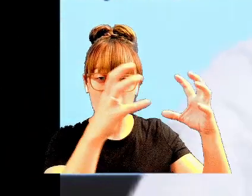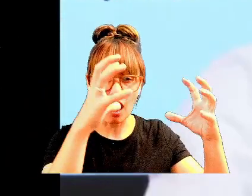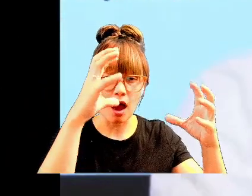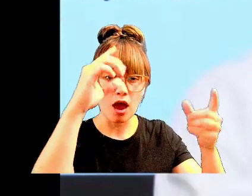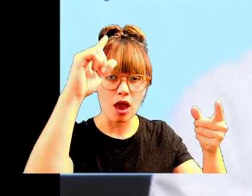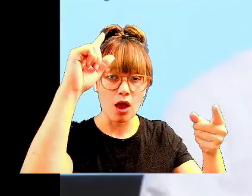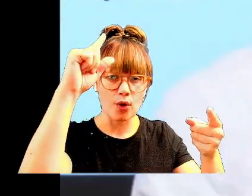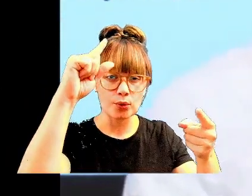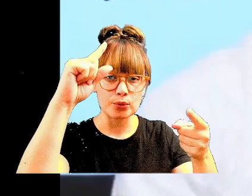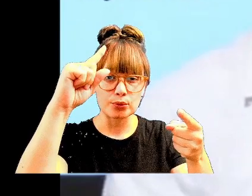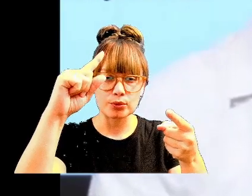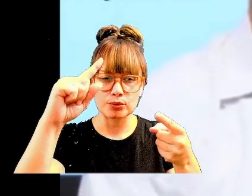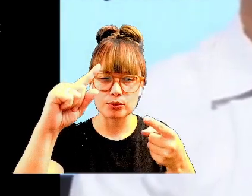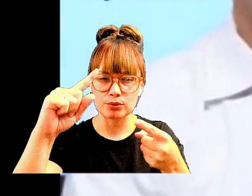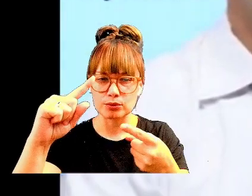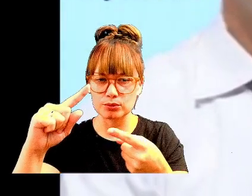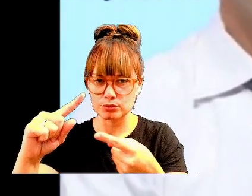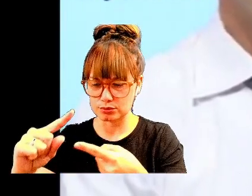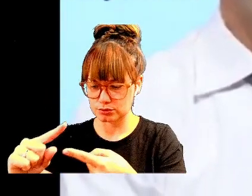decreases.